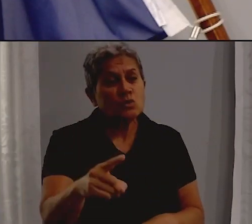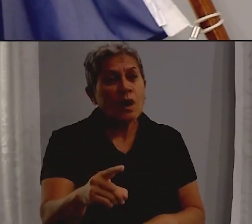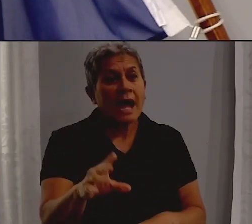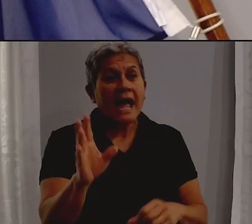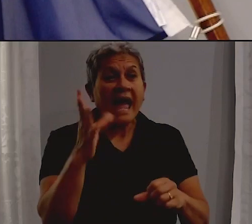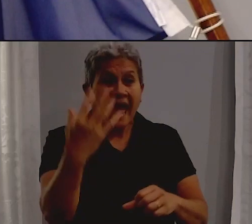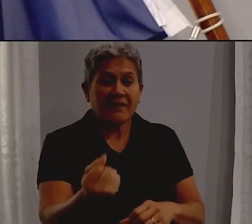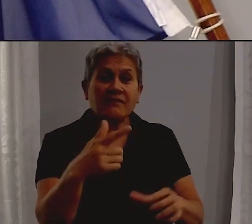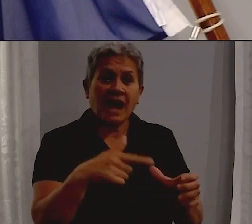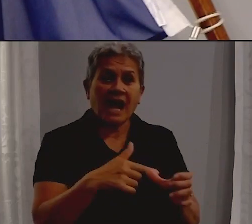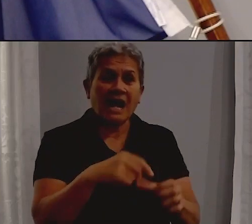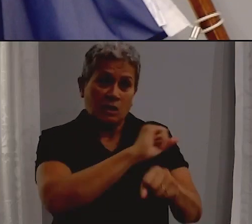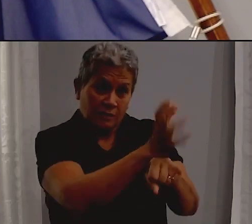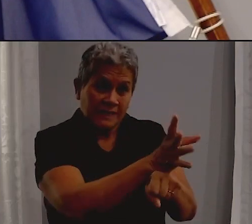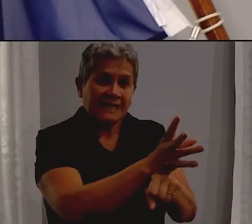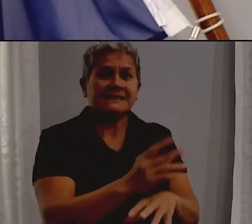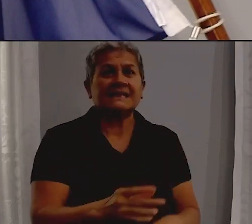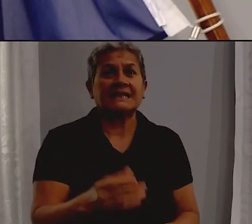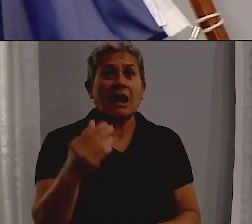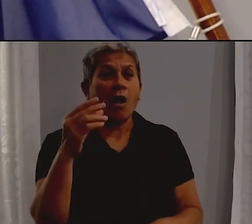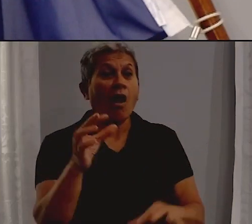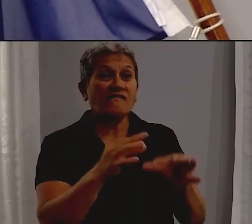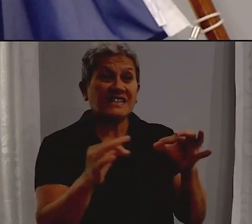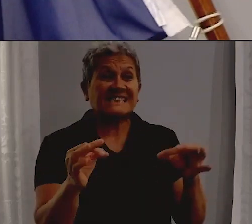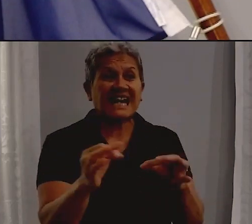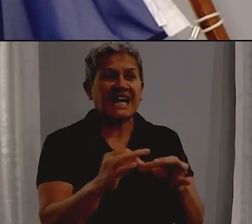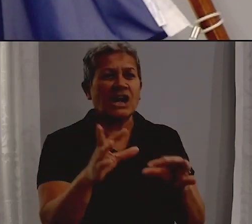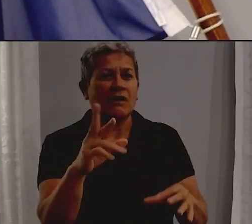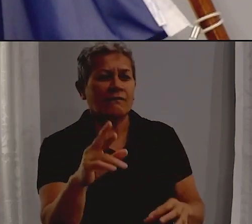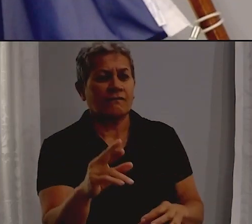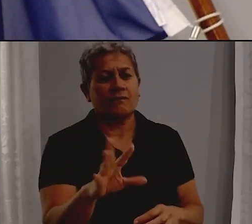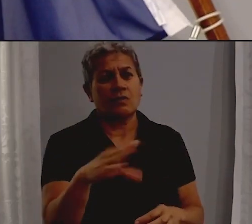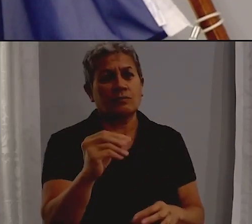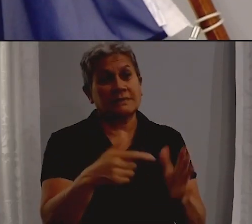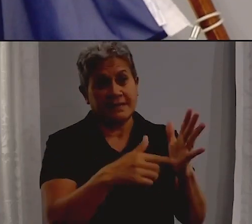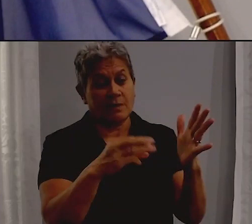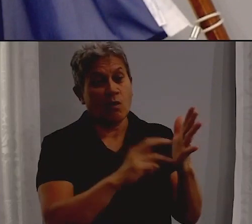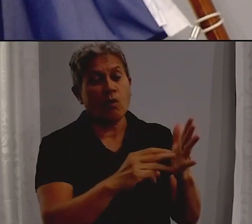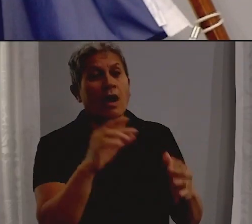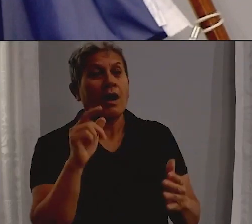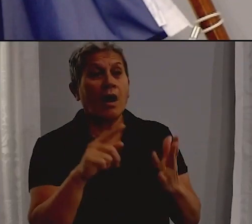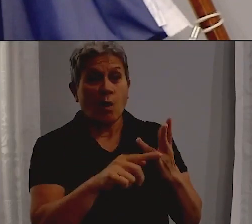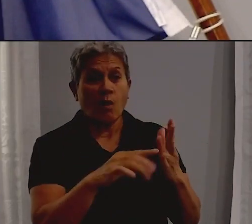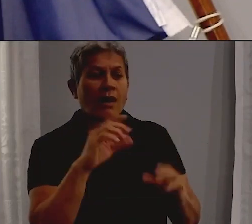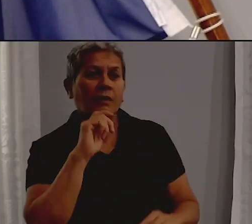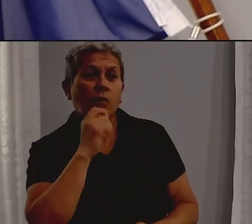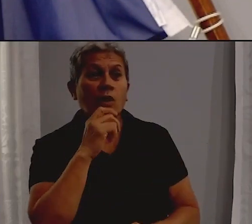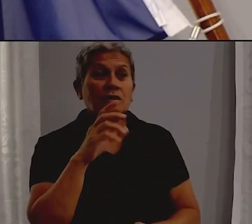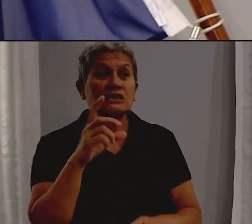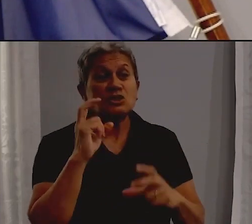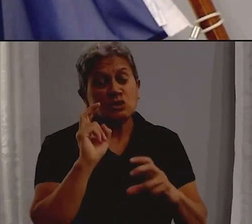safety officer whom TMO will train to administer the new requirements. Moving to our